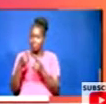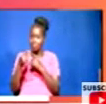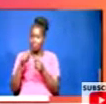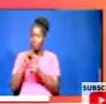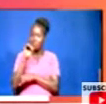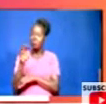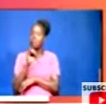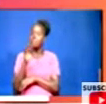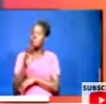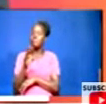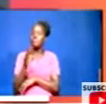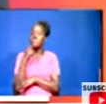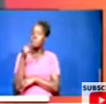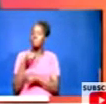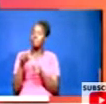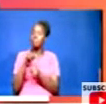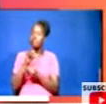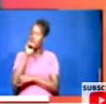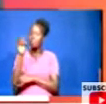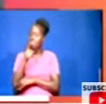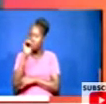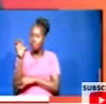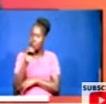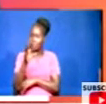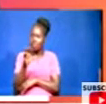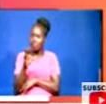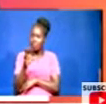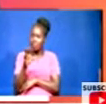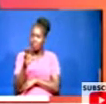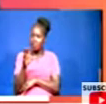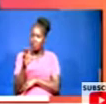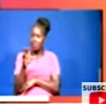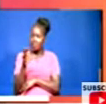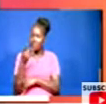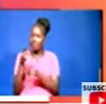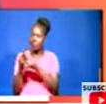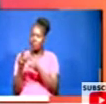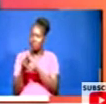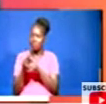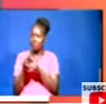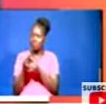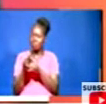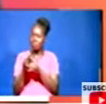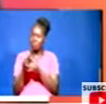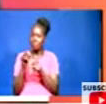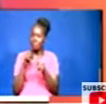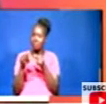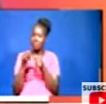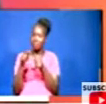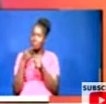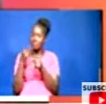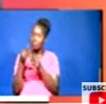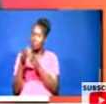think he did talk about irrigation, and he talked about having about 100 dams